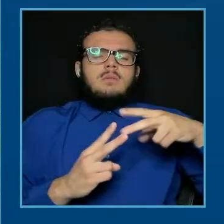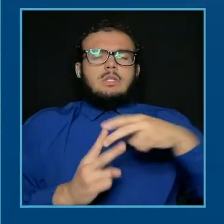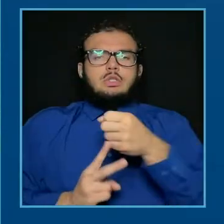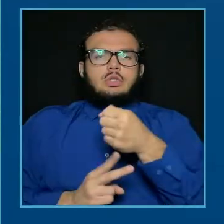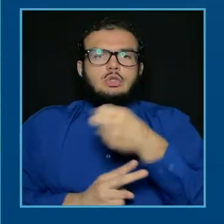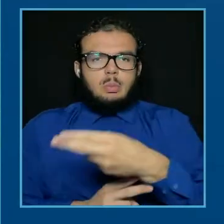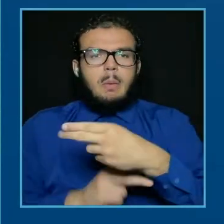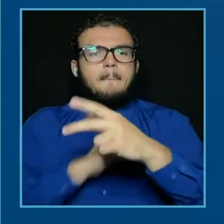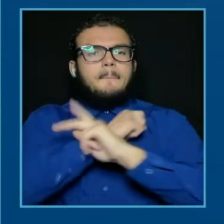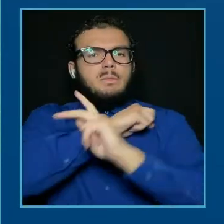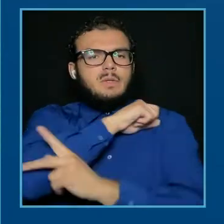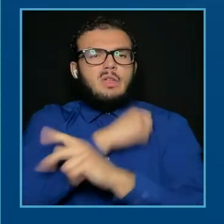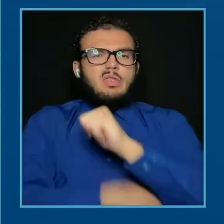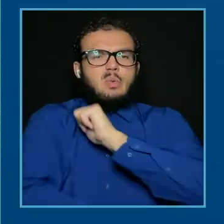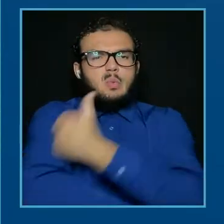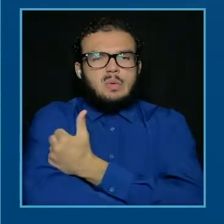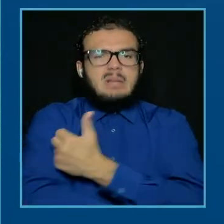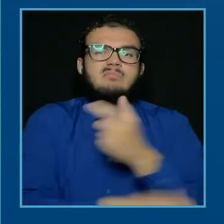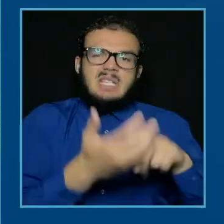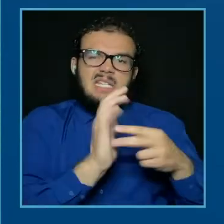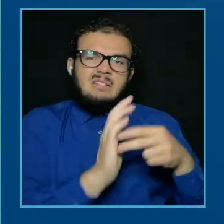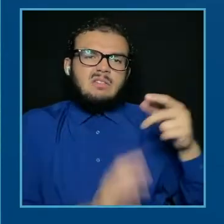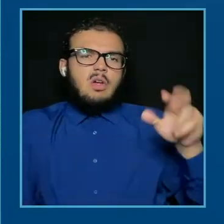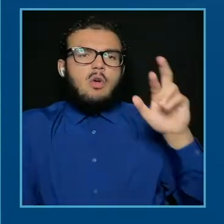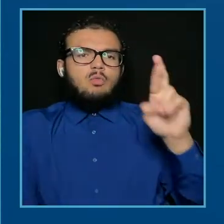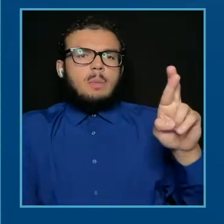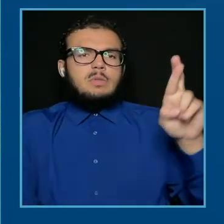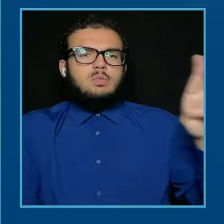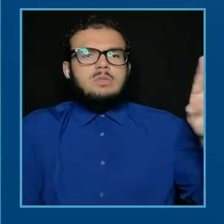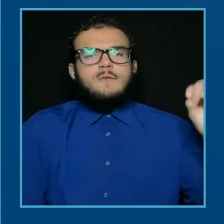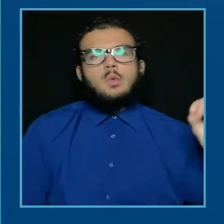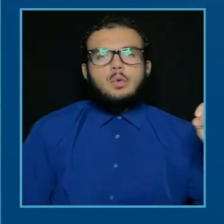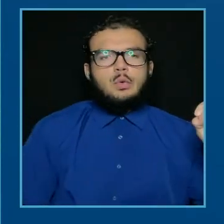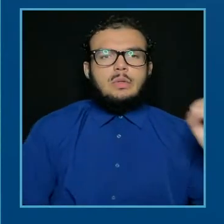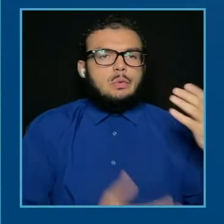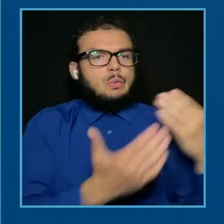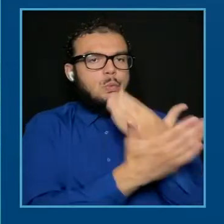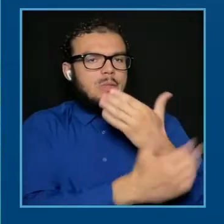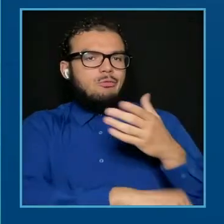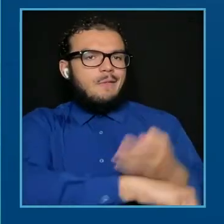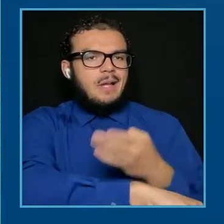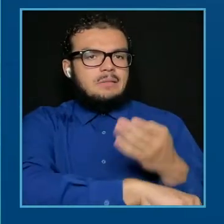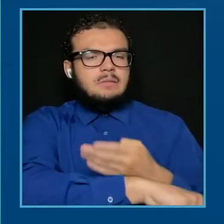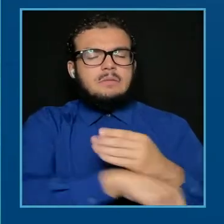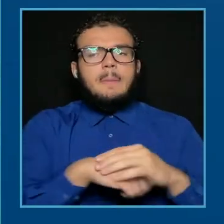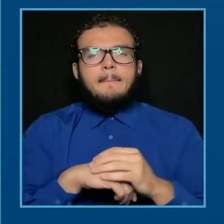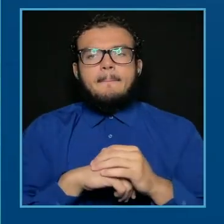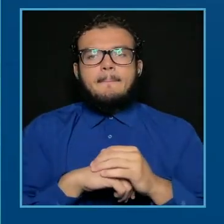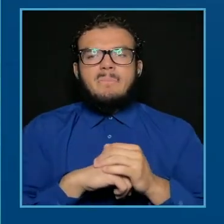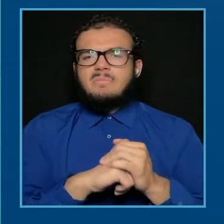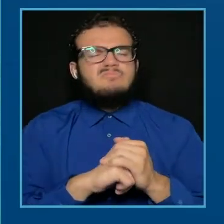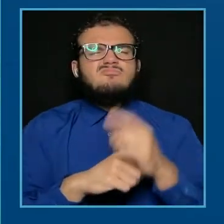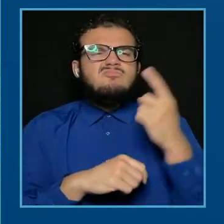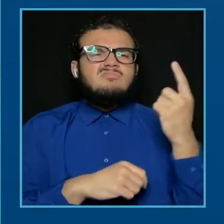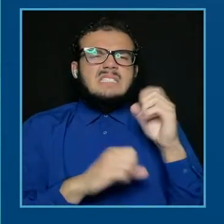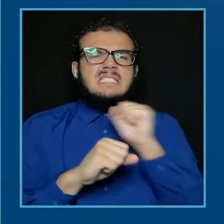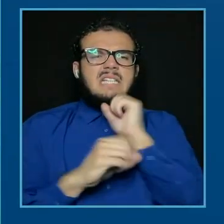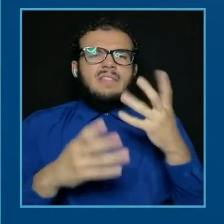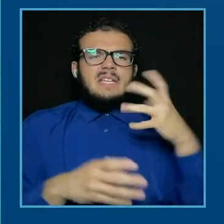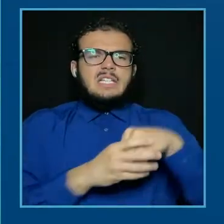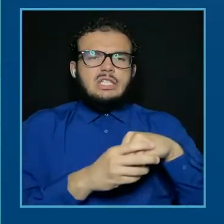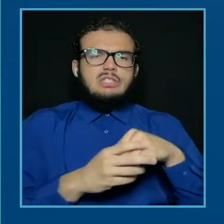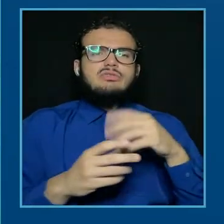parliamentary authority, which in this case is Robert's Rules of Order, newly revised. But there's nothing in the charter that says or